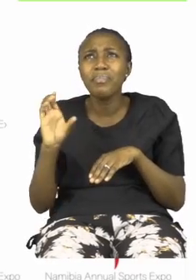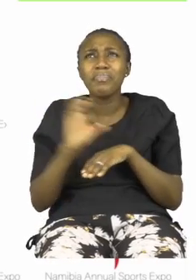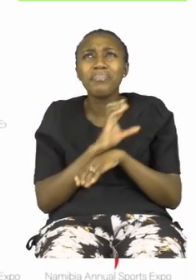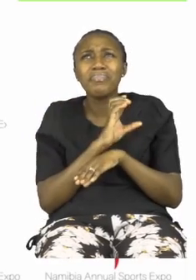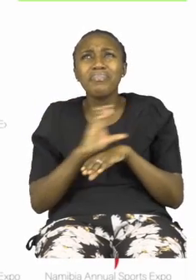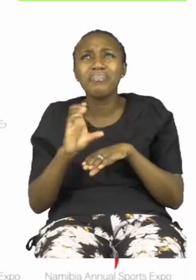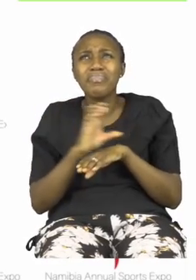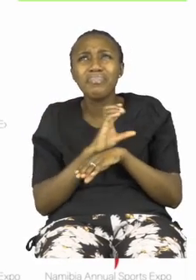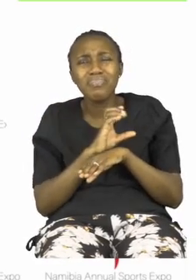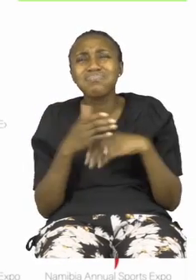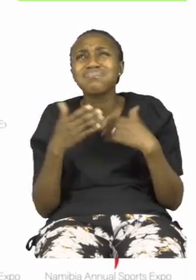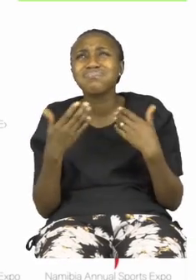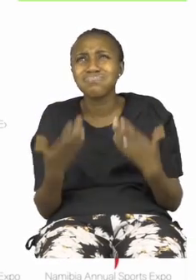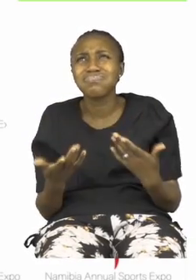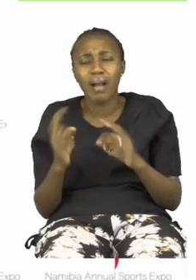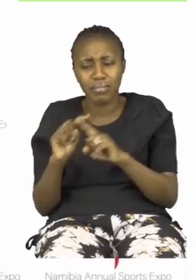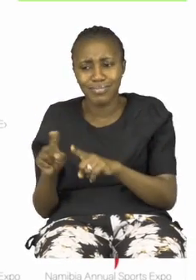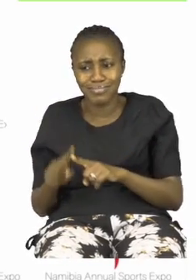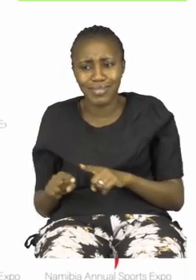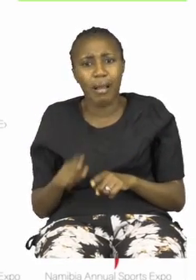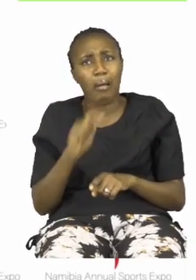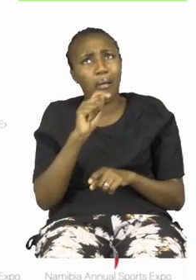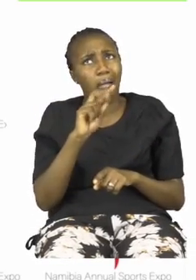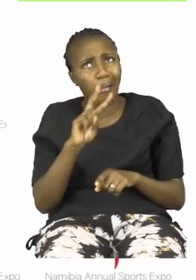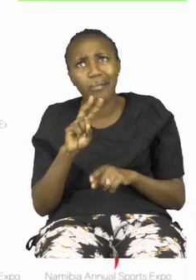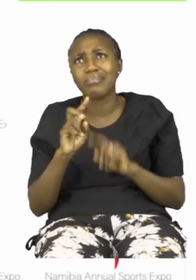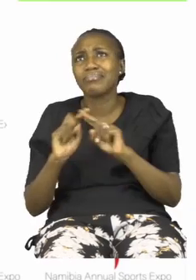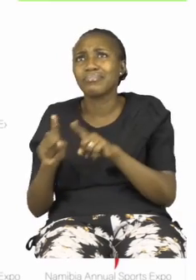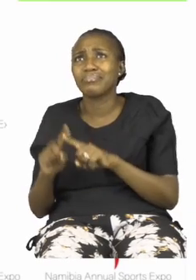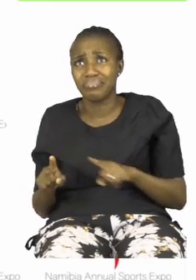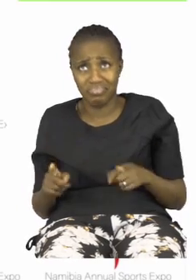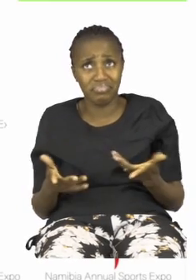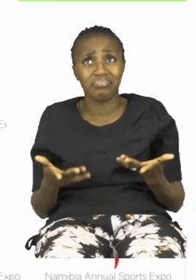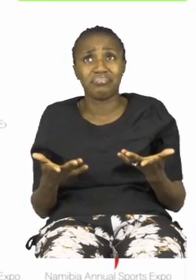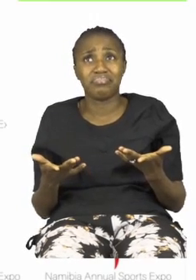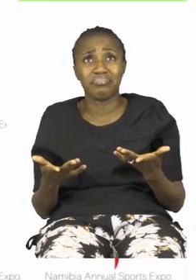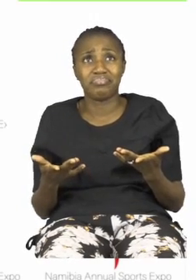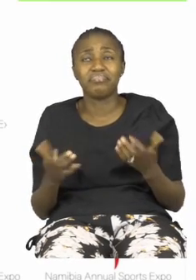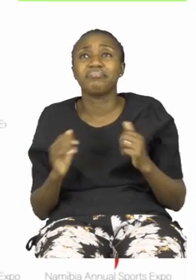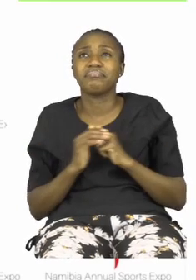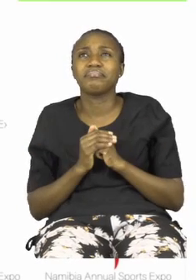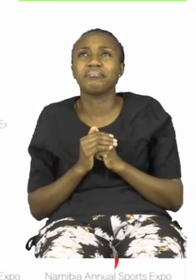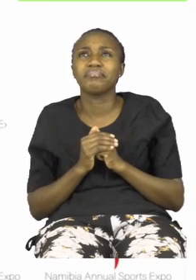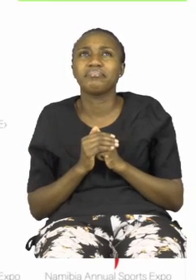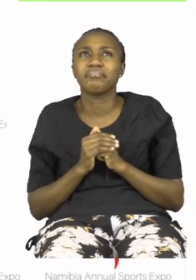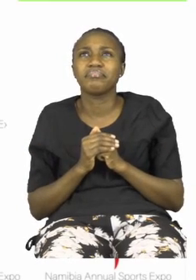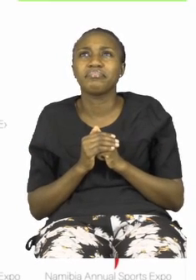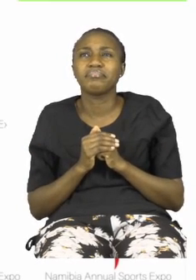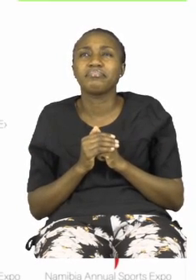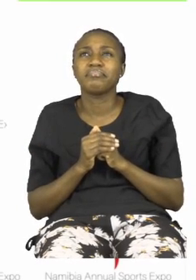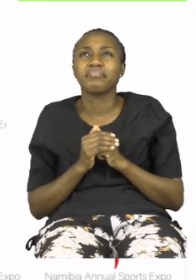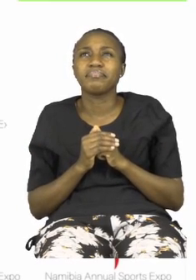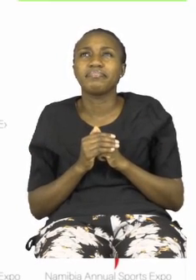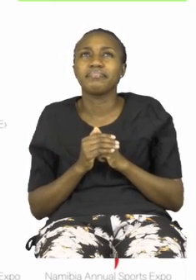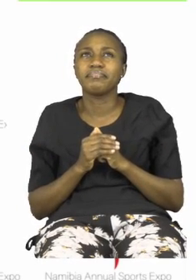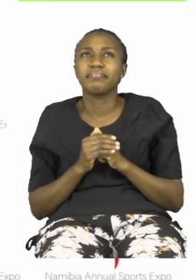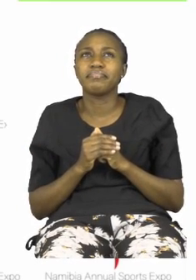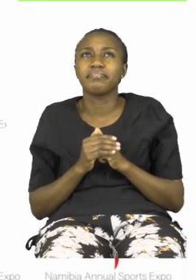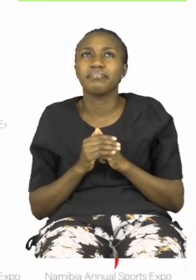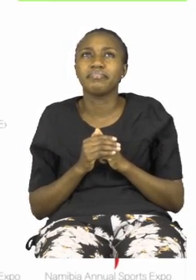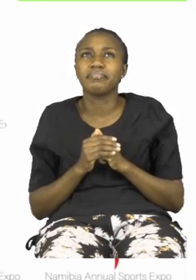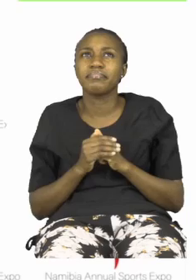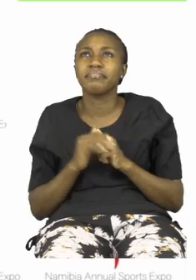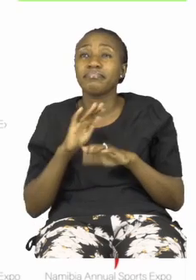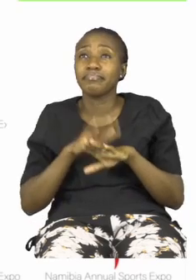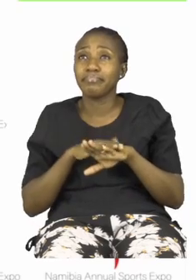mean every one of these has an associated entry-level, cost. For example, you are correct